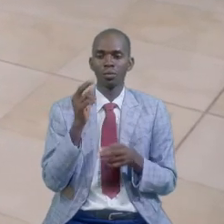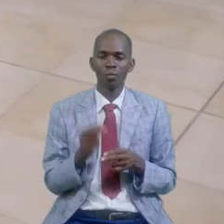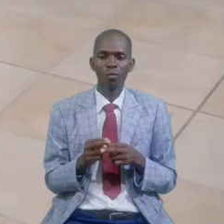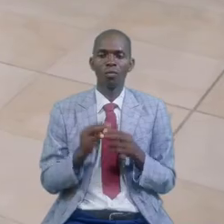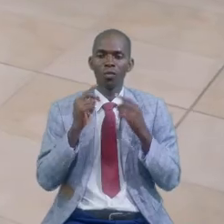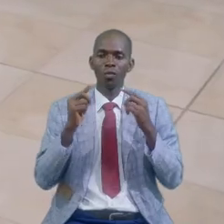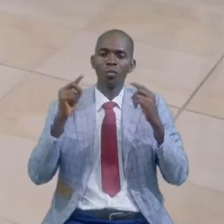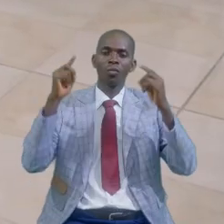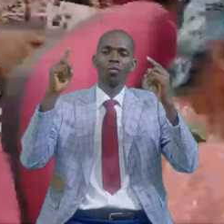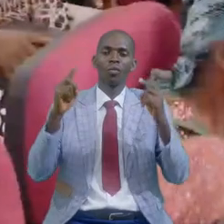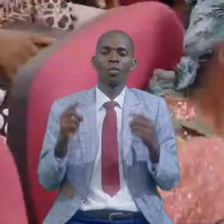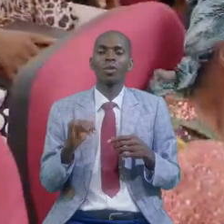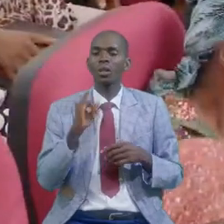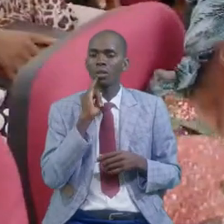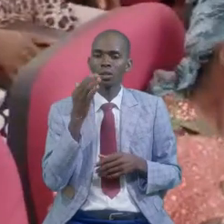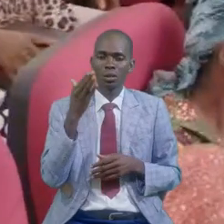Success ahead of you.